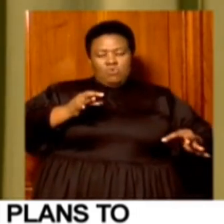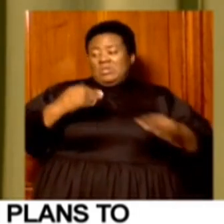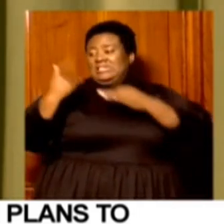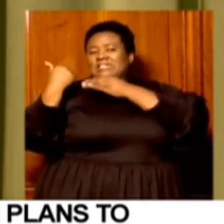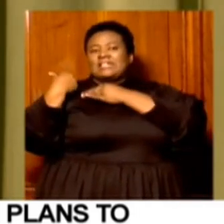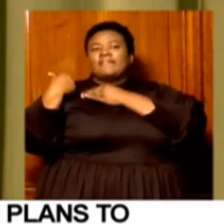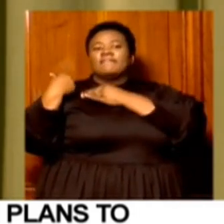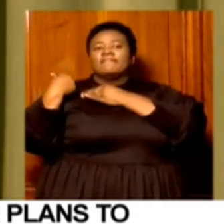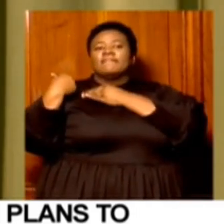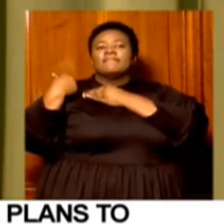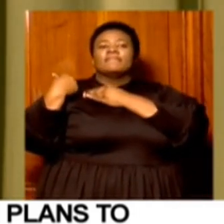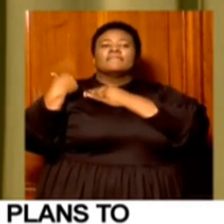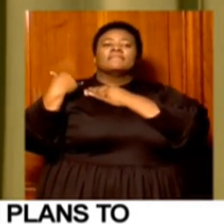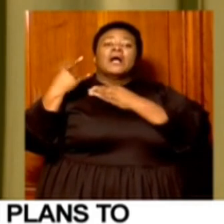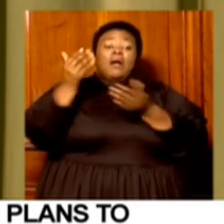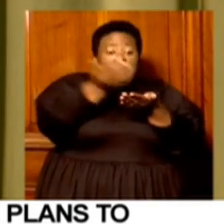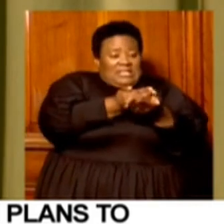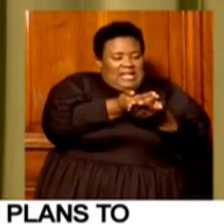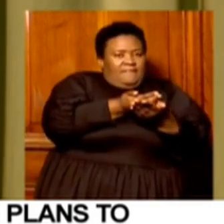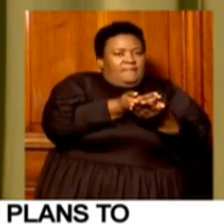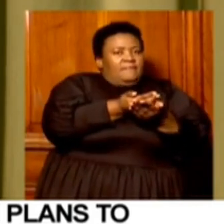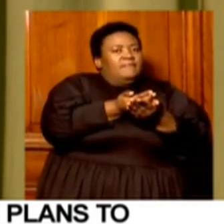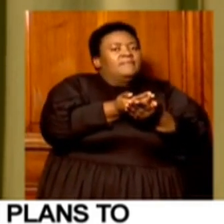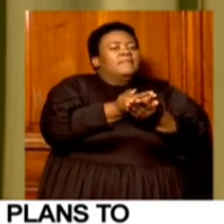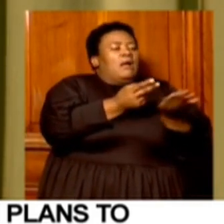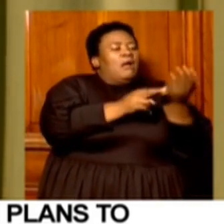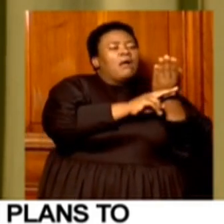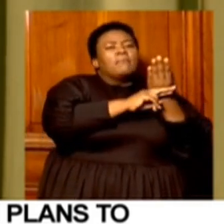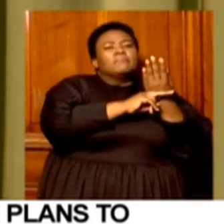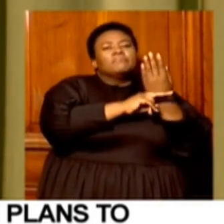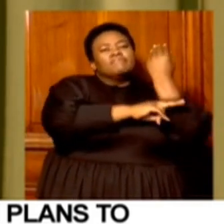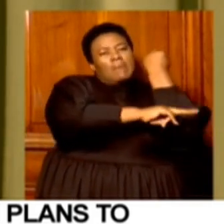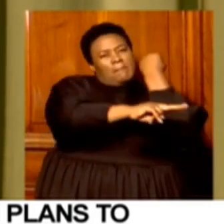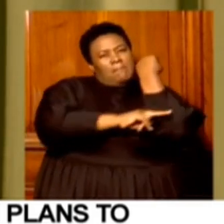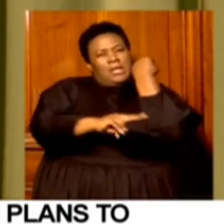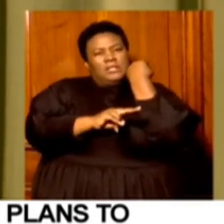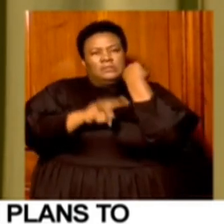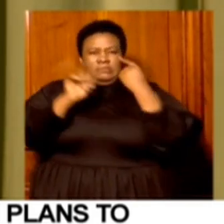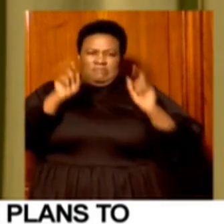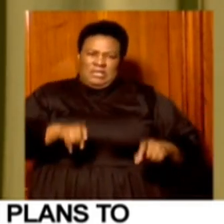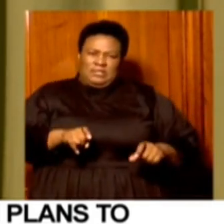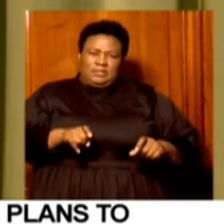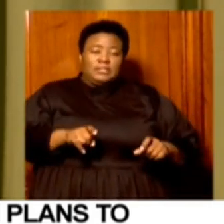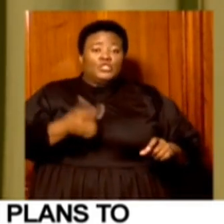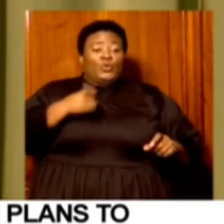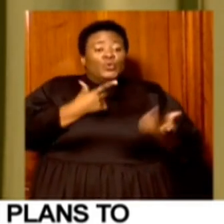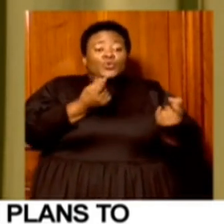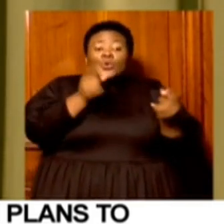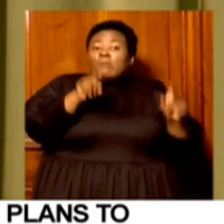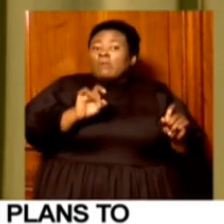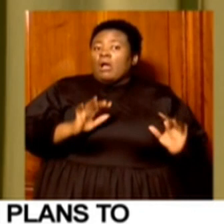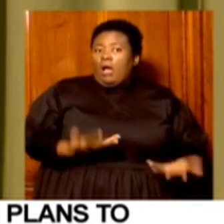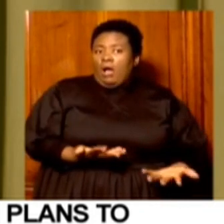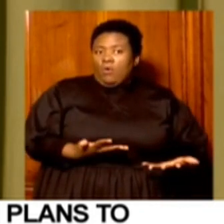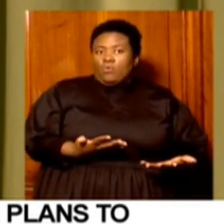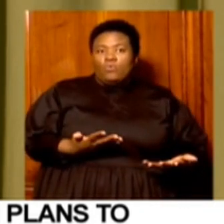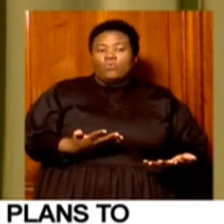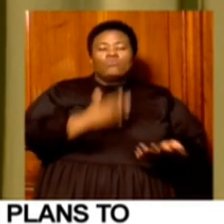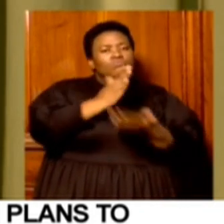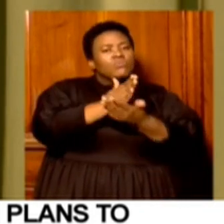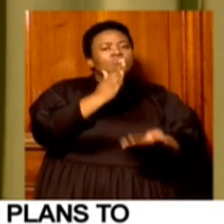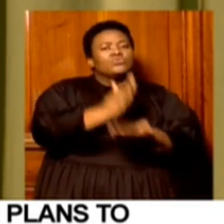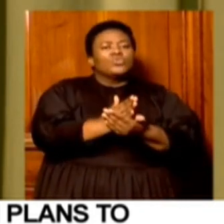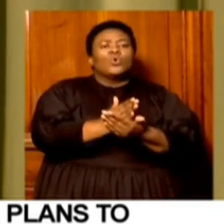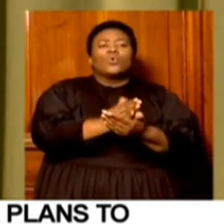from COVID-19. And the only way we could do so was to ensure that we don't have South Africans or